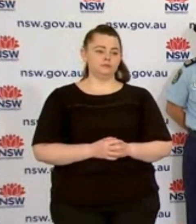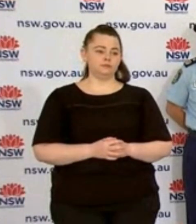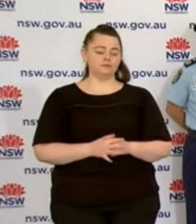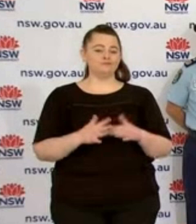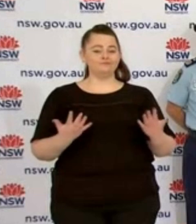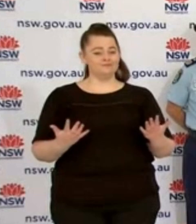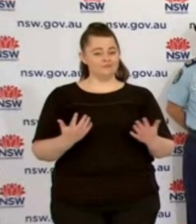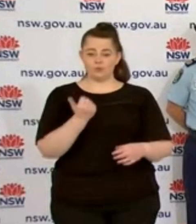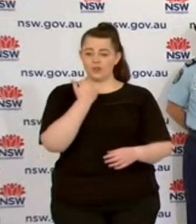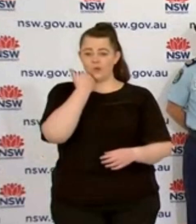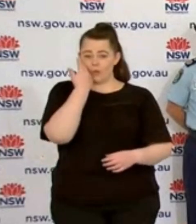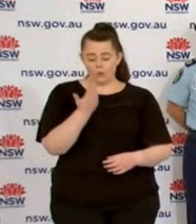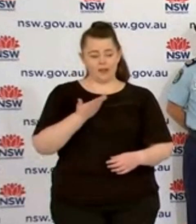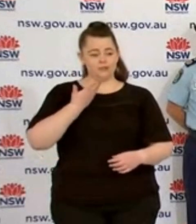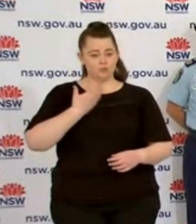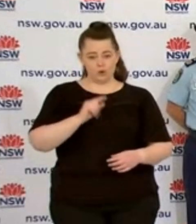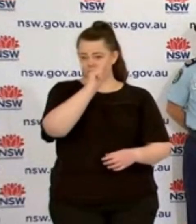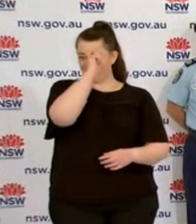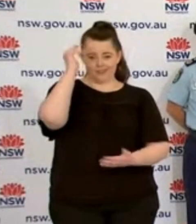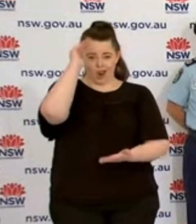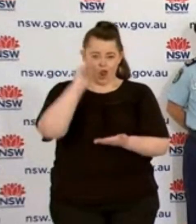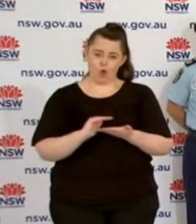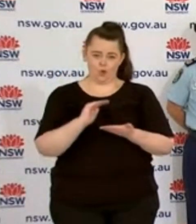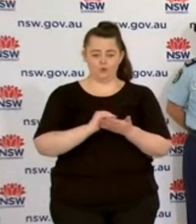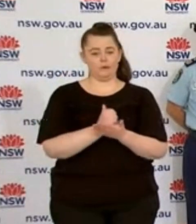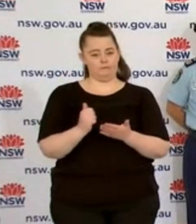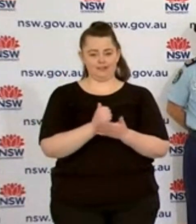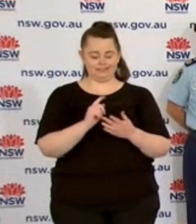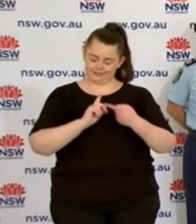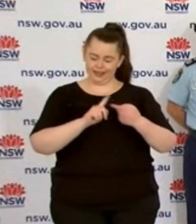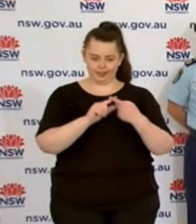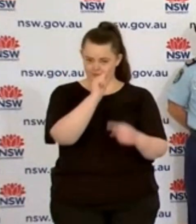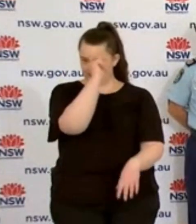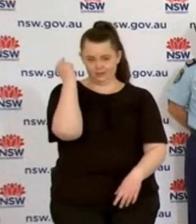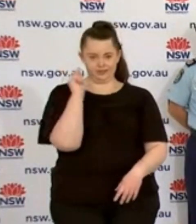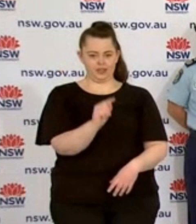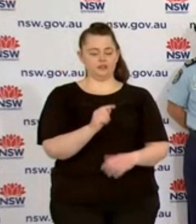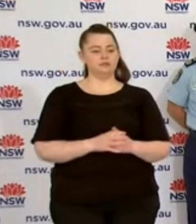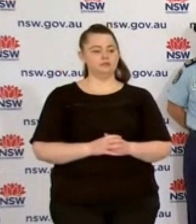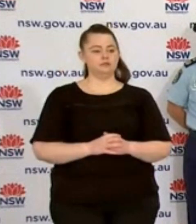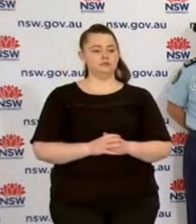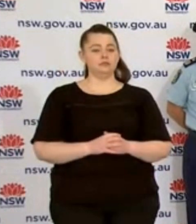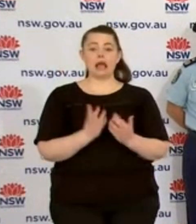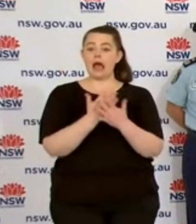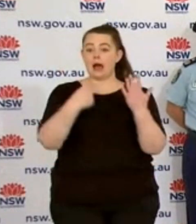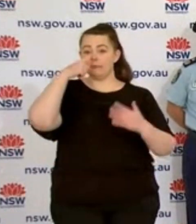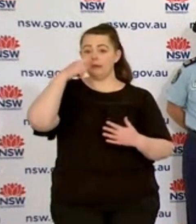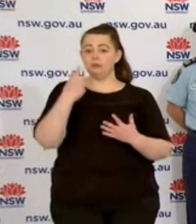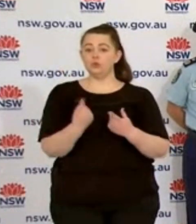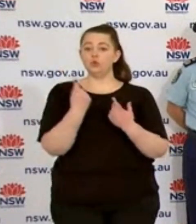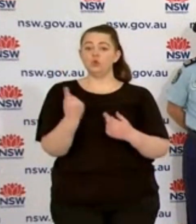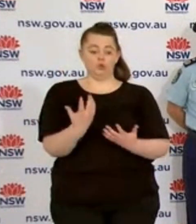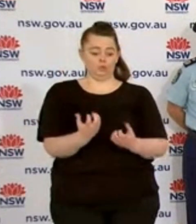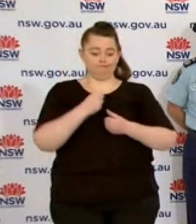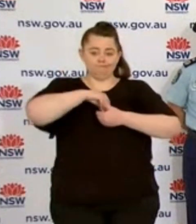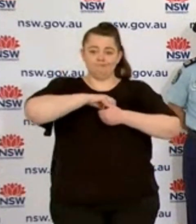the case numbers as low as possible. In particular, we want to see the rate of people infectious in the community go down